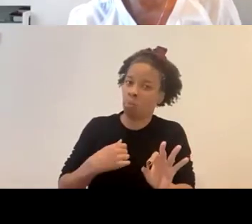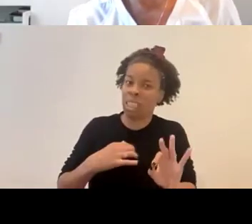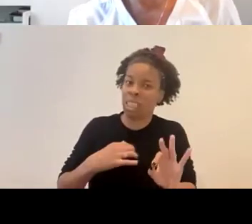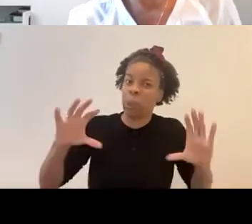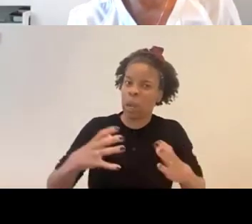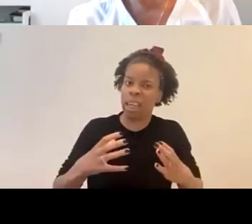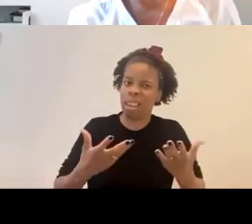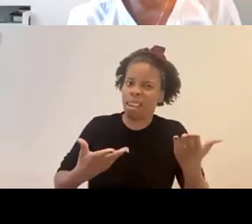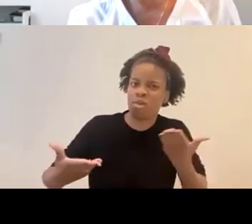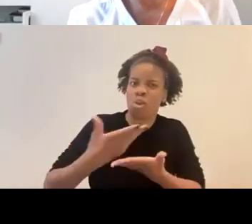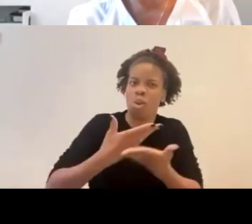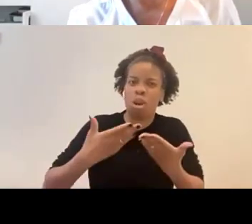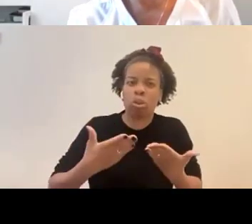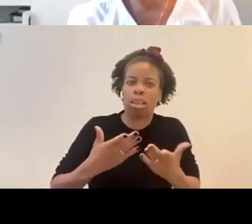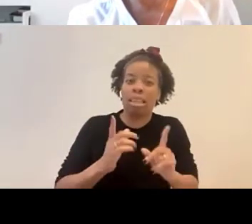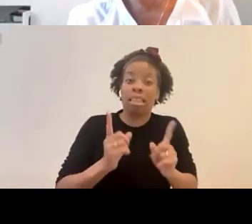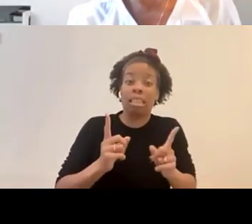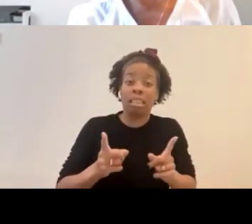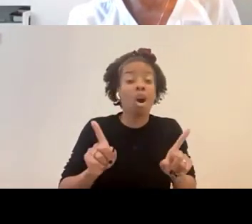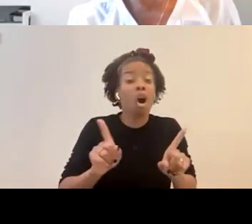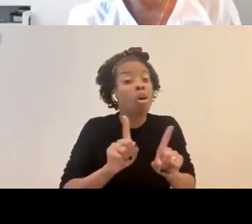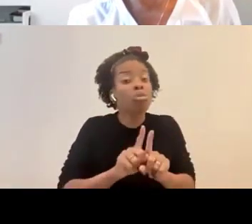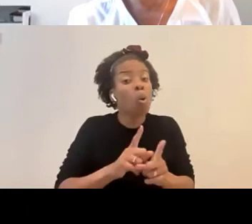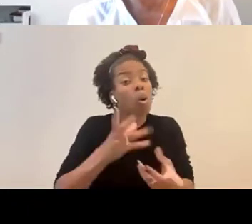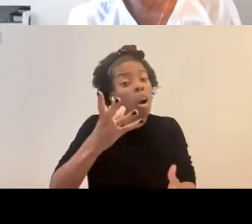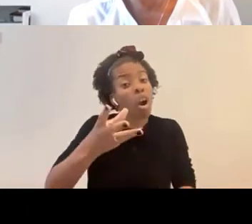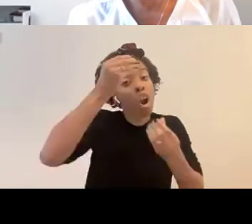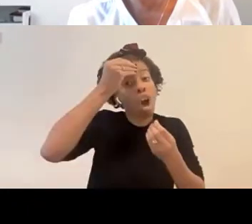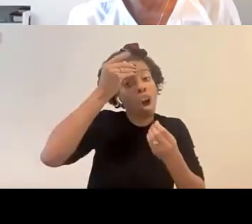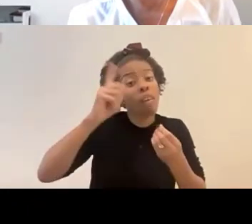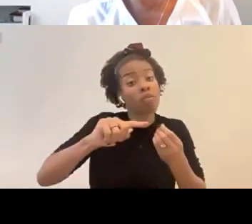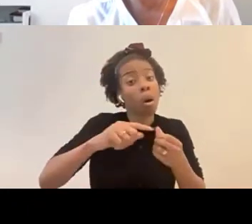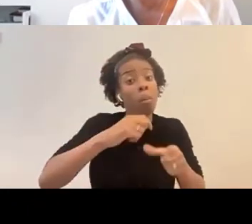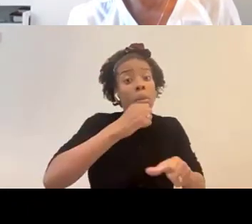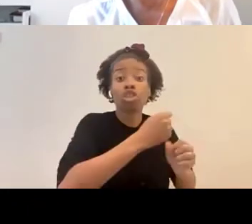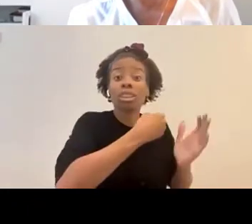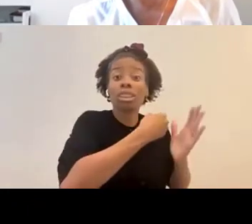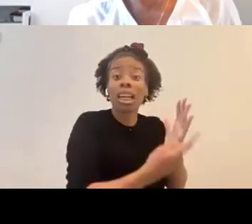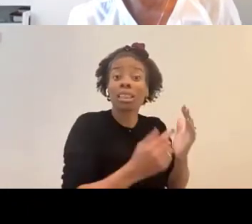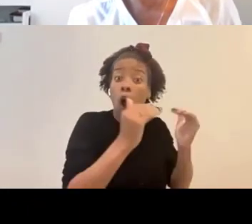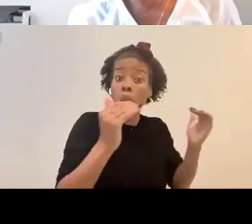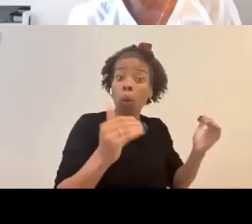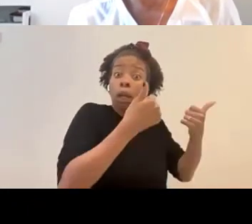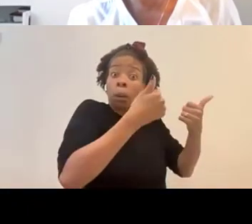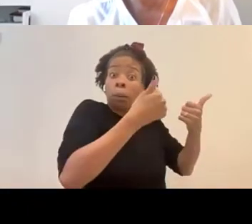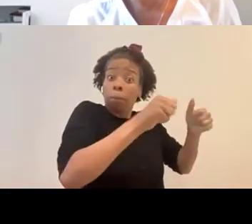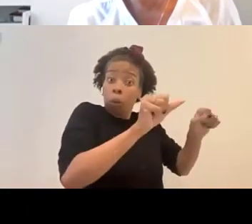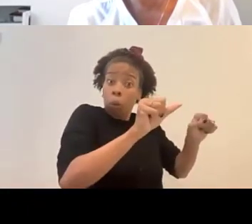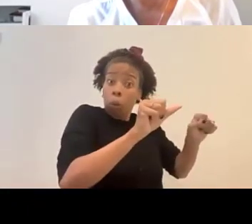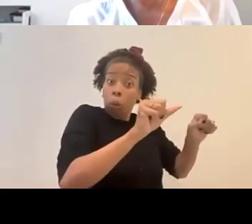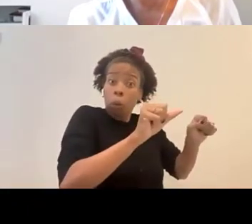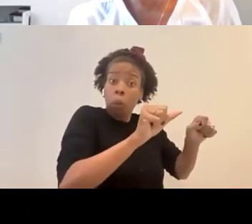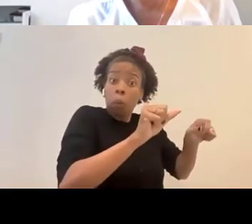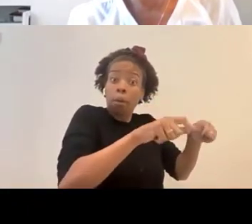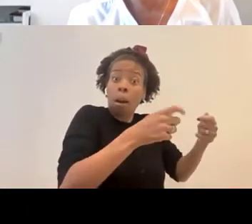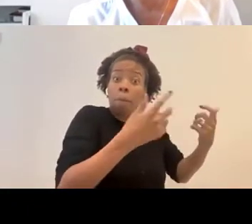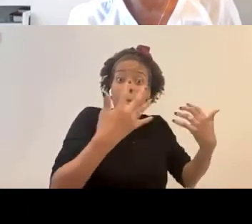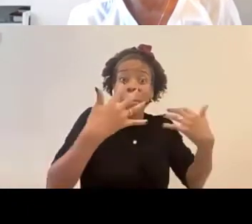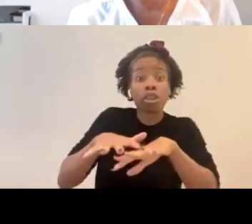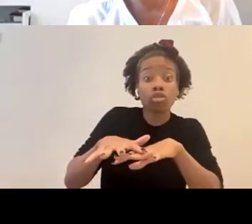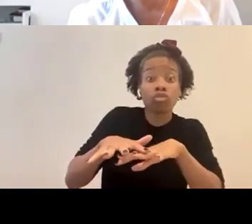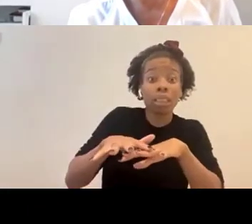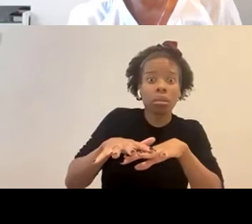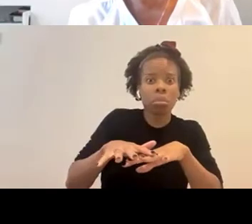of perhaps drawing some lessons from gender equality and of the way in which it's been mainstream, and how we